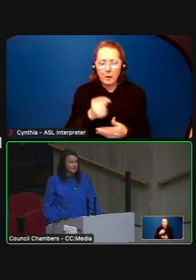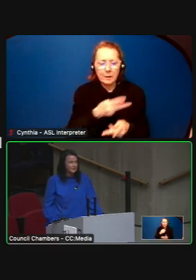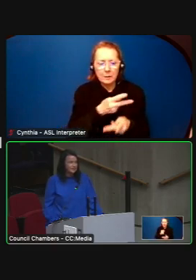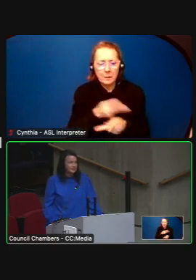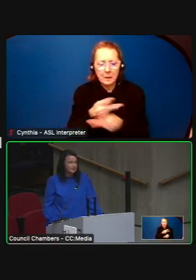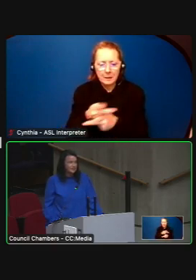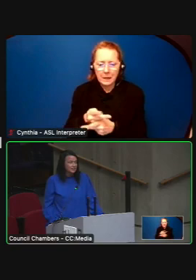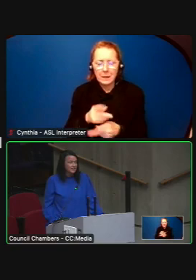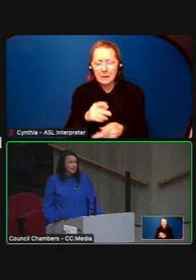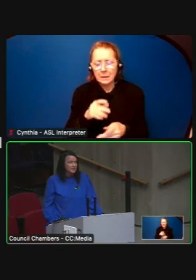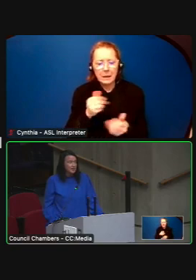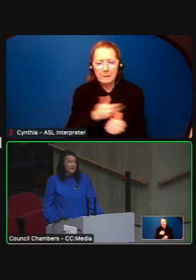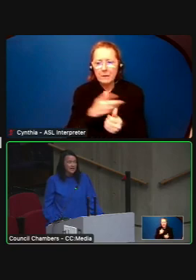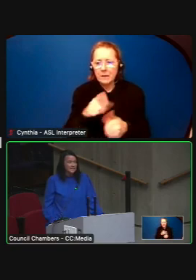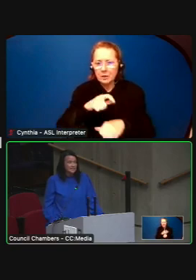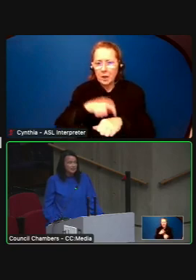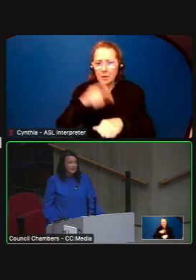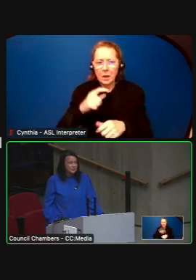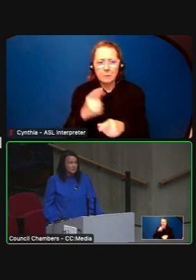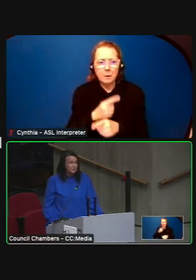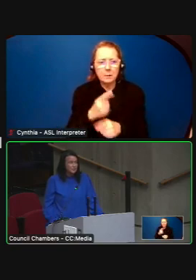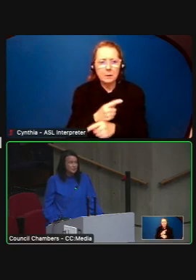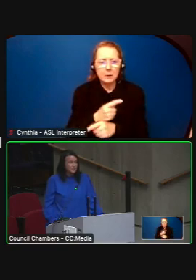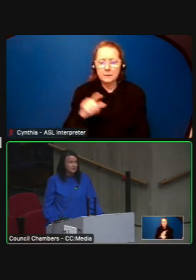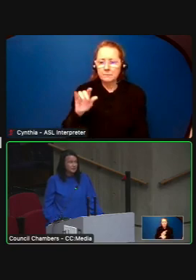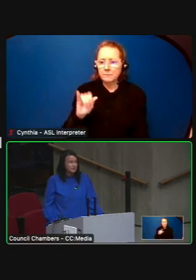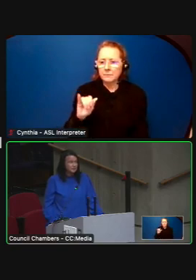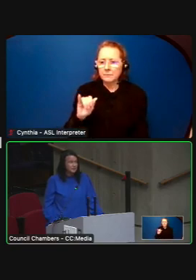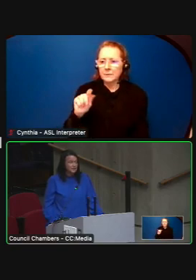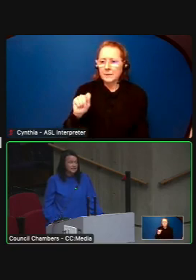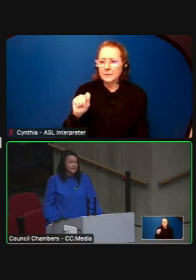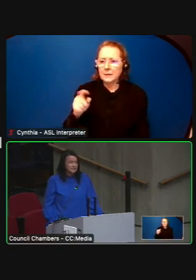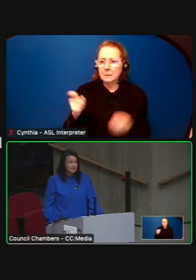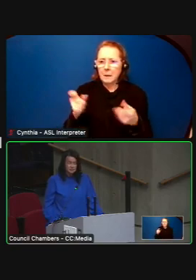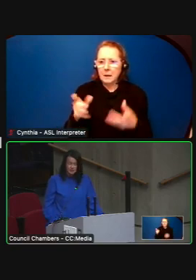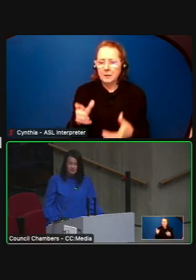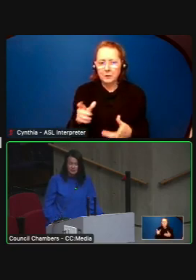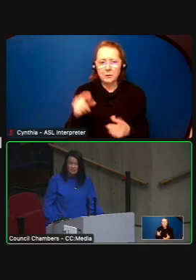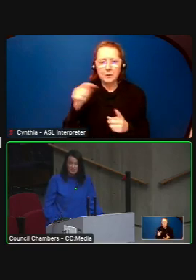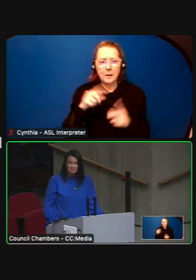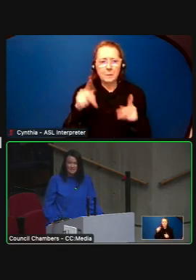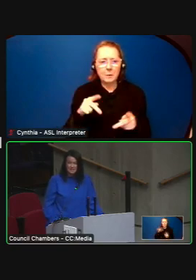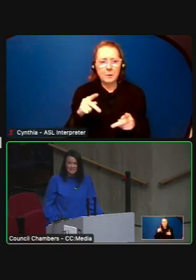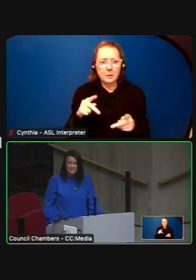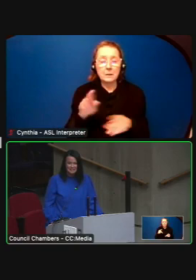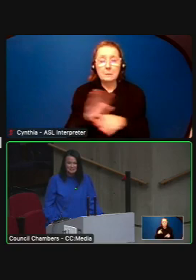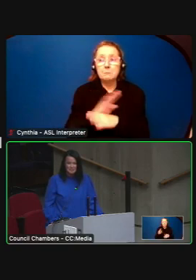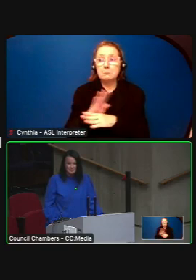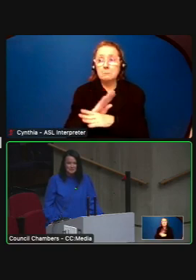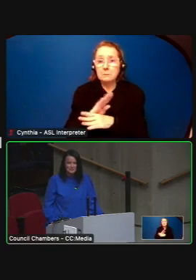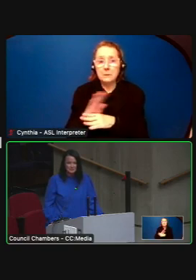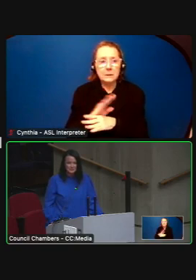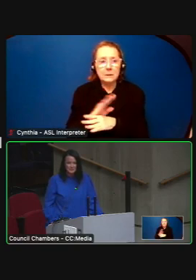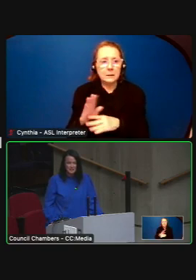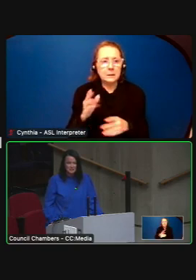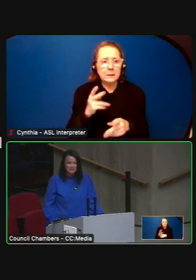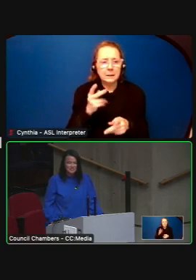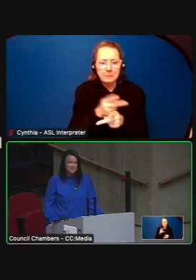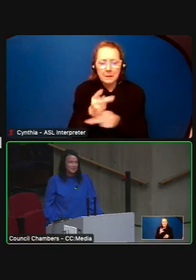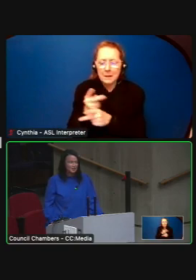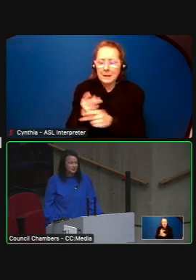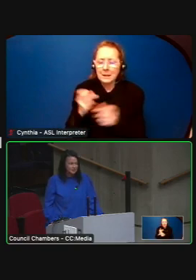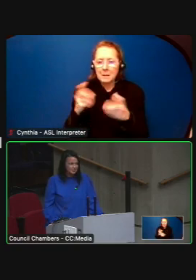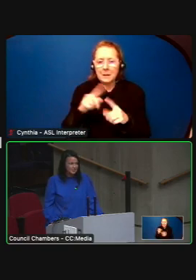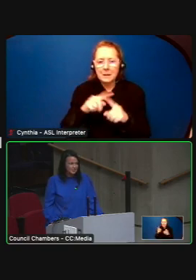properly. An IT manager who is extremely busy maintaining multiple different structures